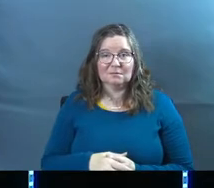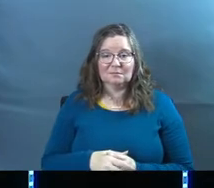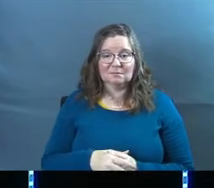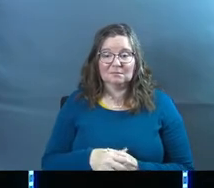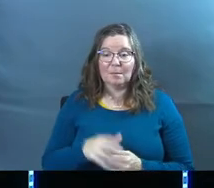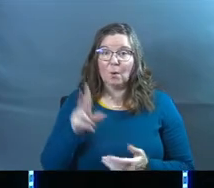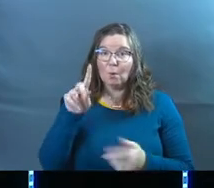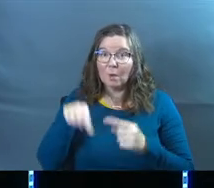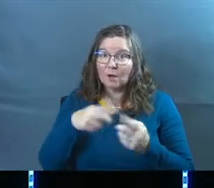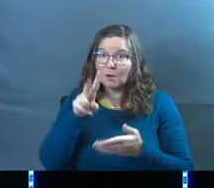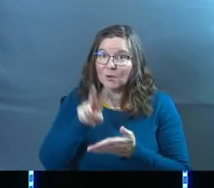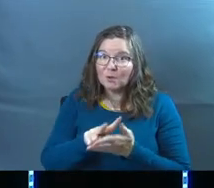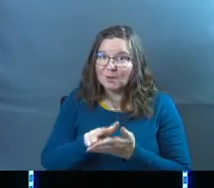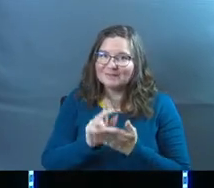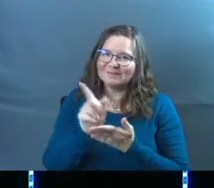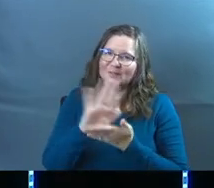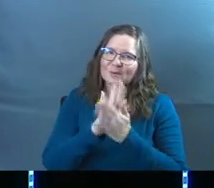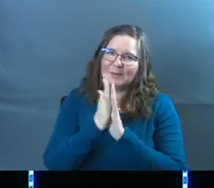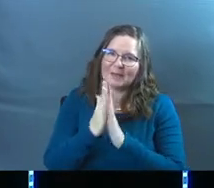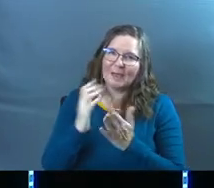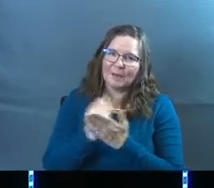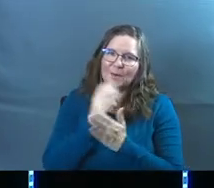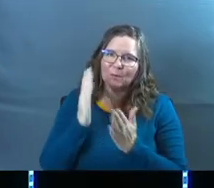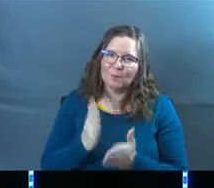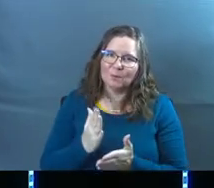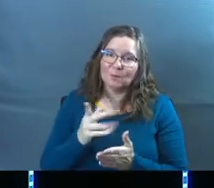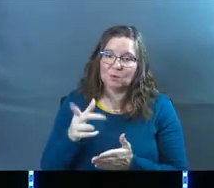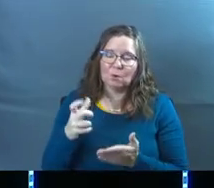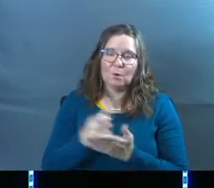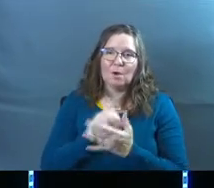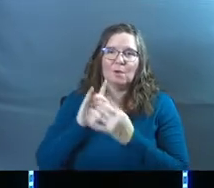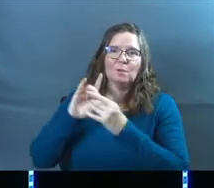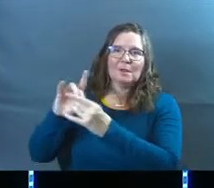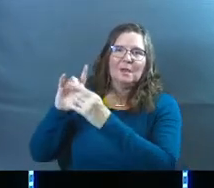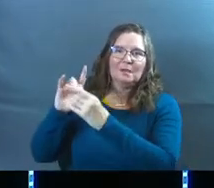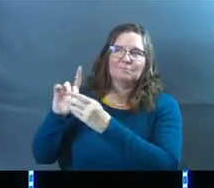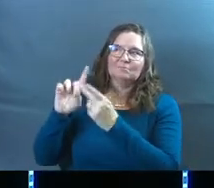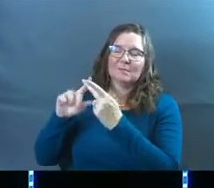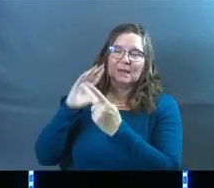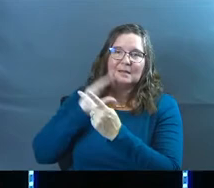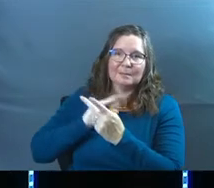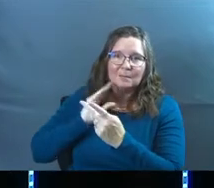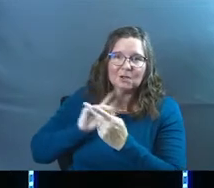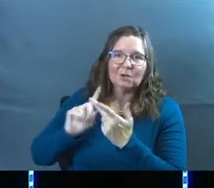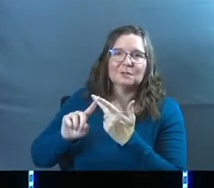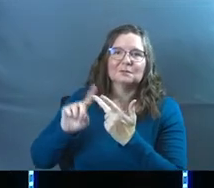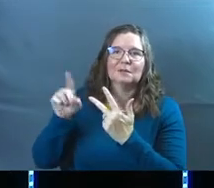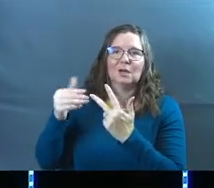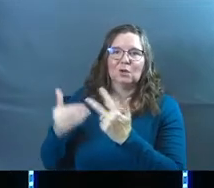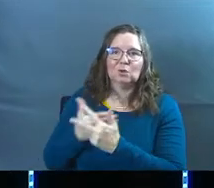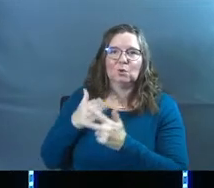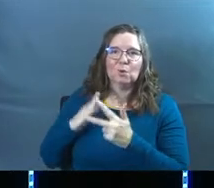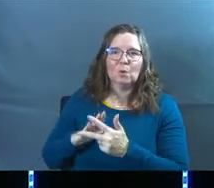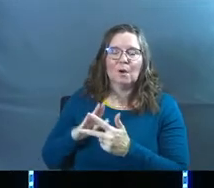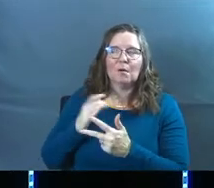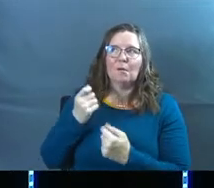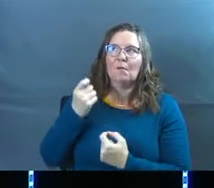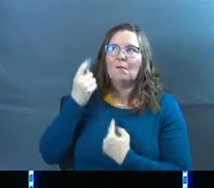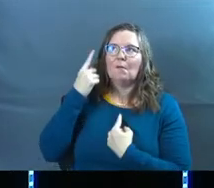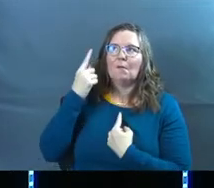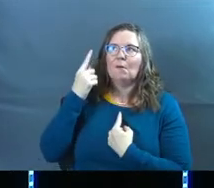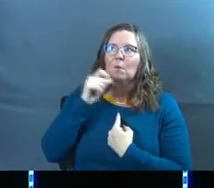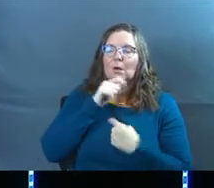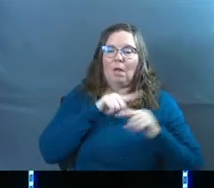And in the losing, you won. You won relationship and you won an experience and you won a new way of life where you're no